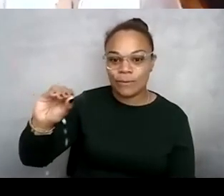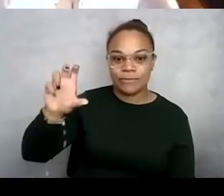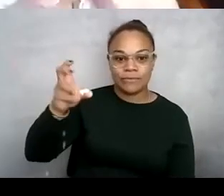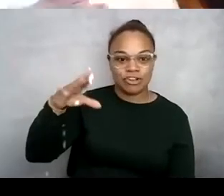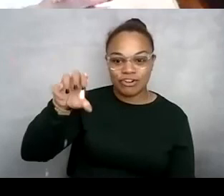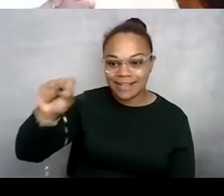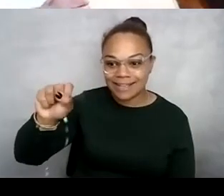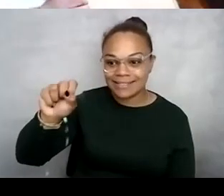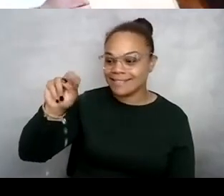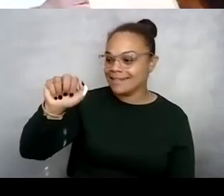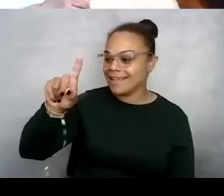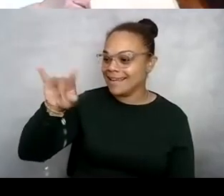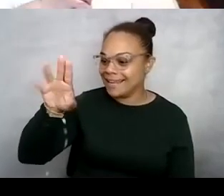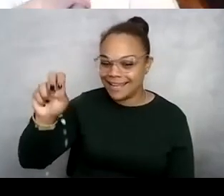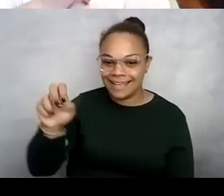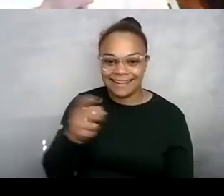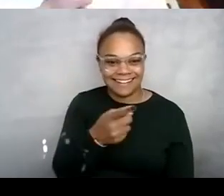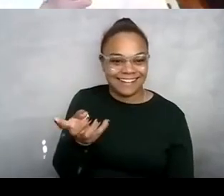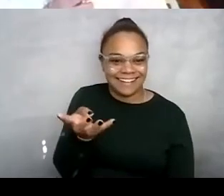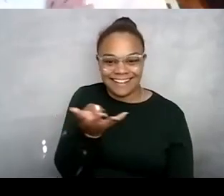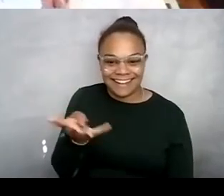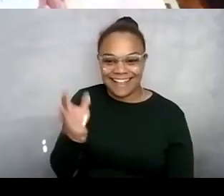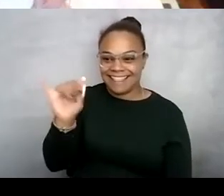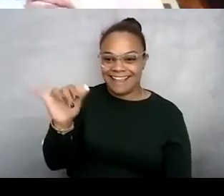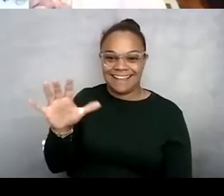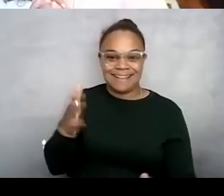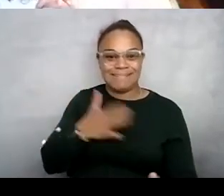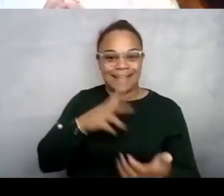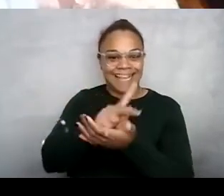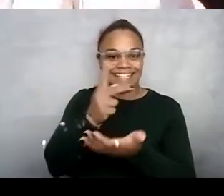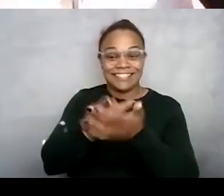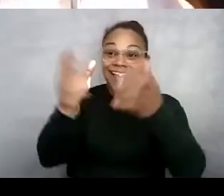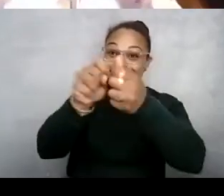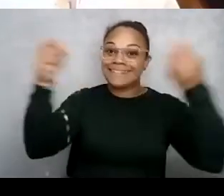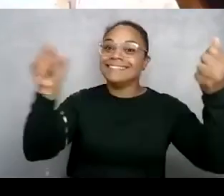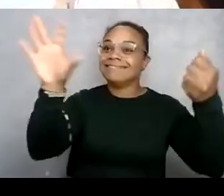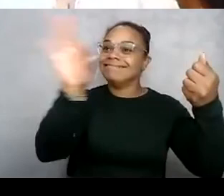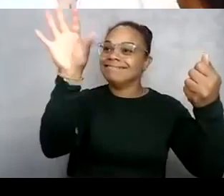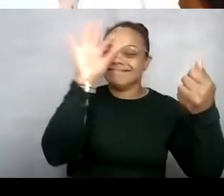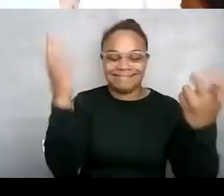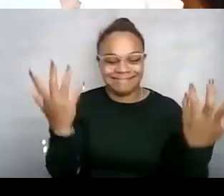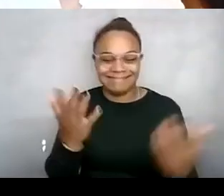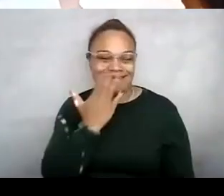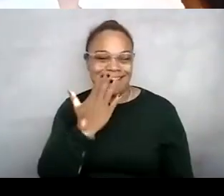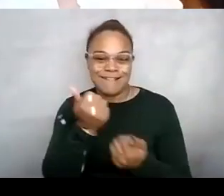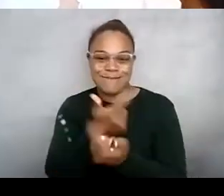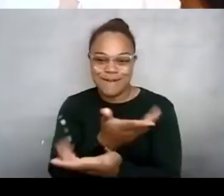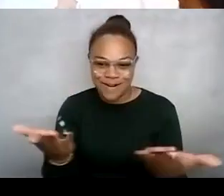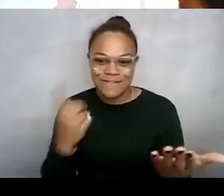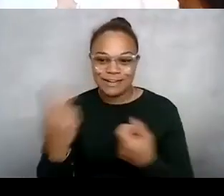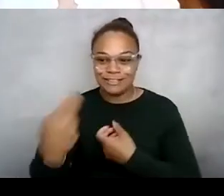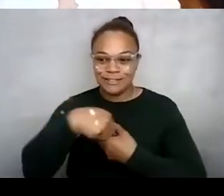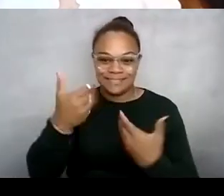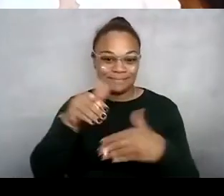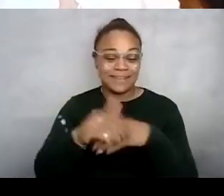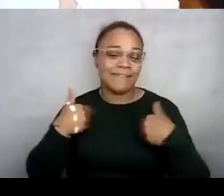like my kitchen cabinet. Time, Ricky. Honored to Thank you all for joining us. Have a